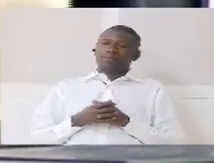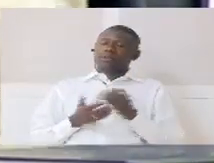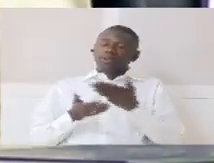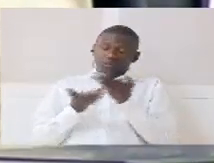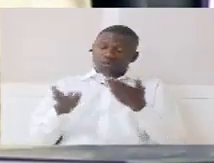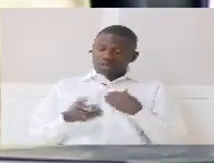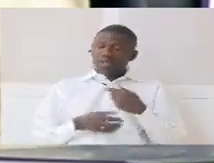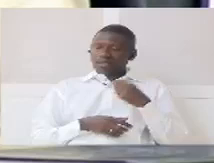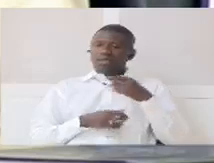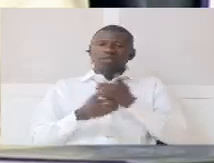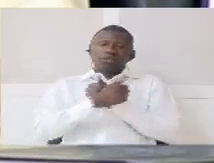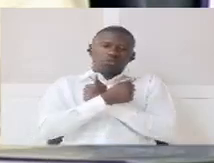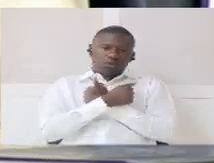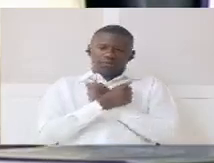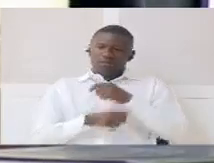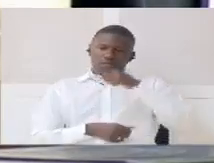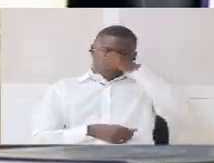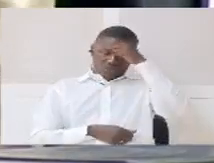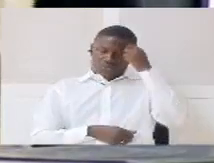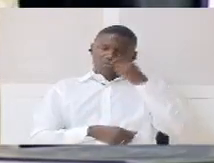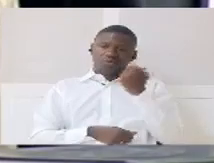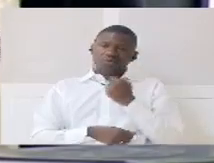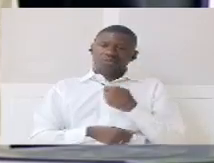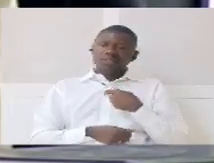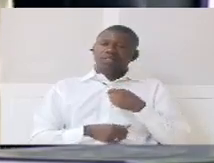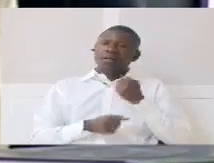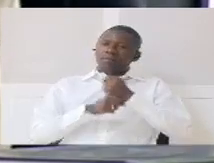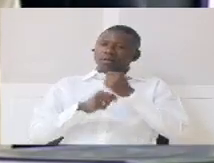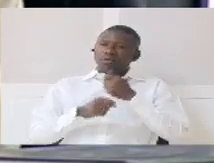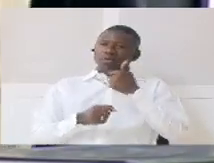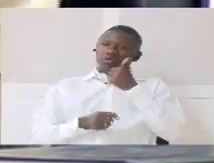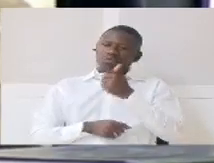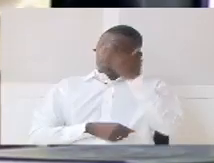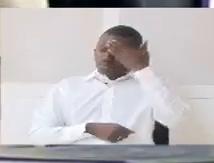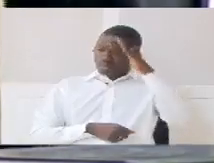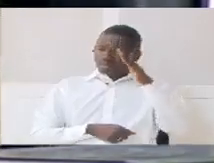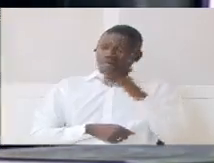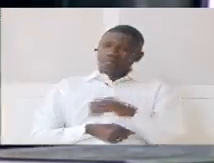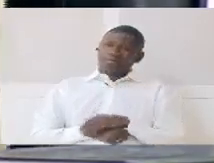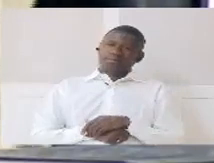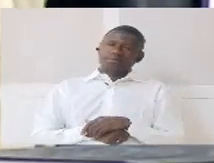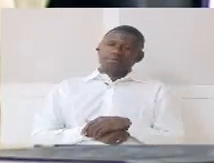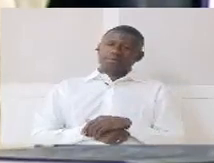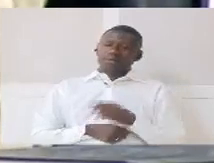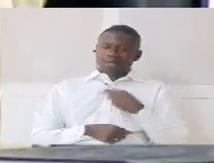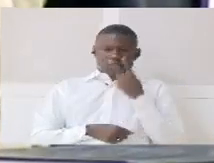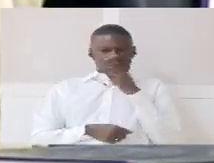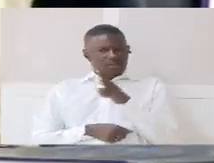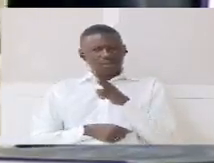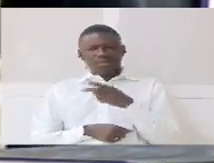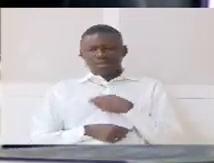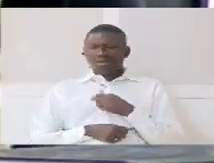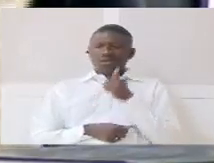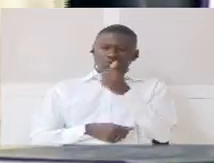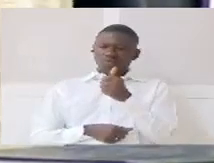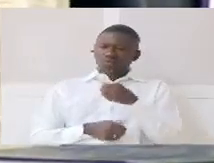That is why I love this job, because it inculcates good behavior in you. And I also see to it that there's a genuine